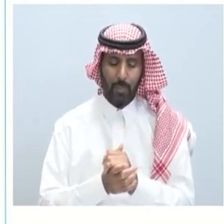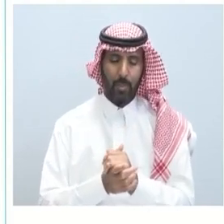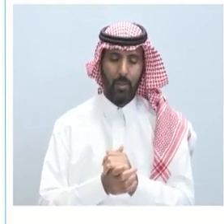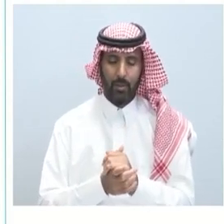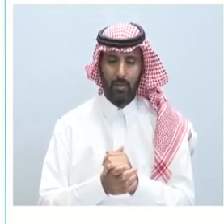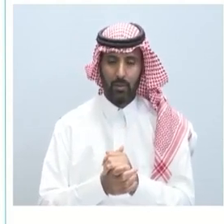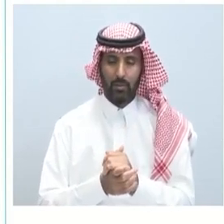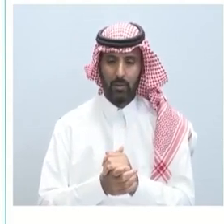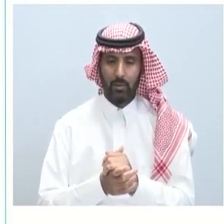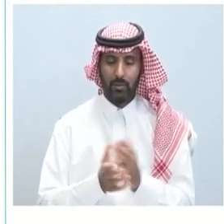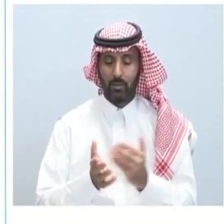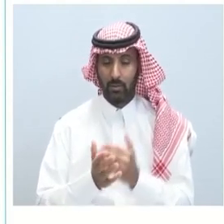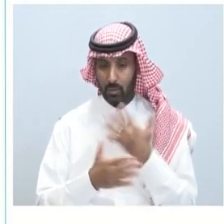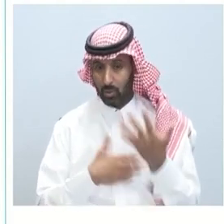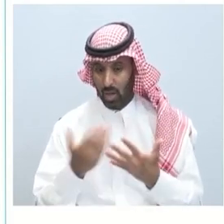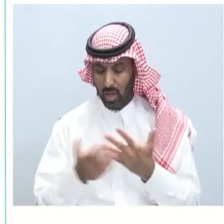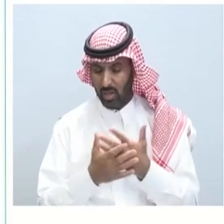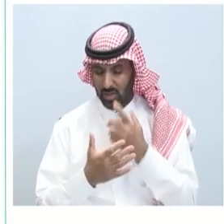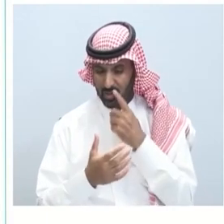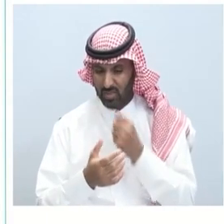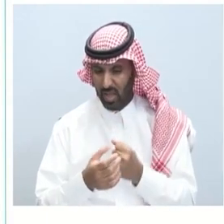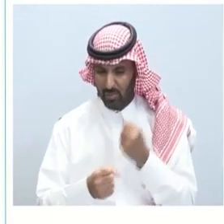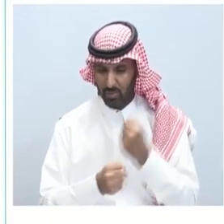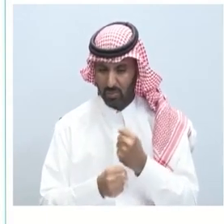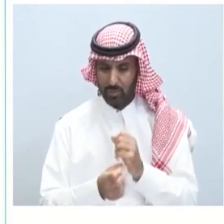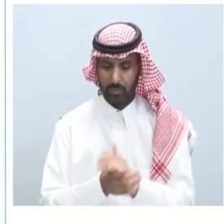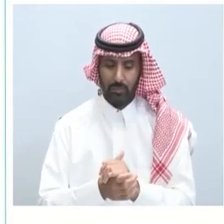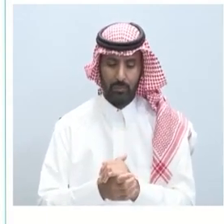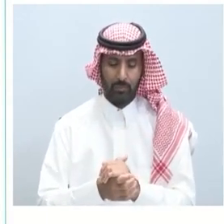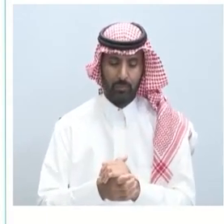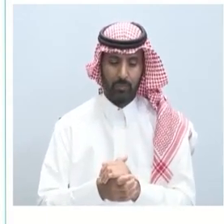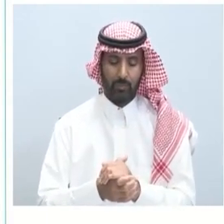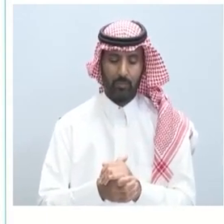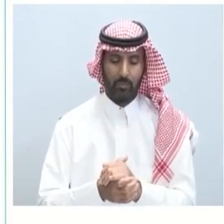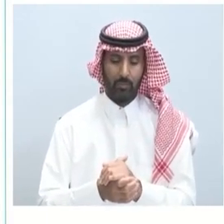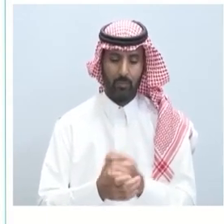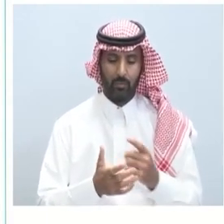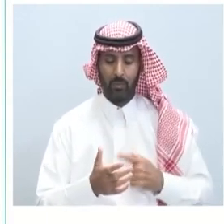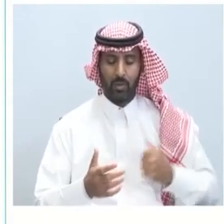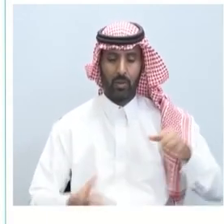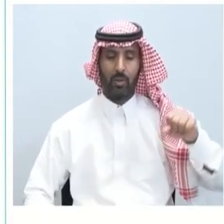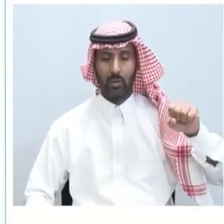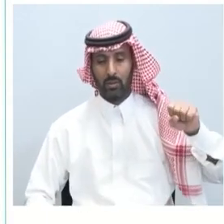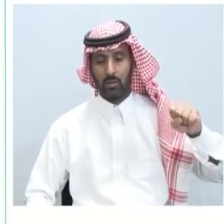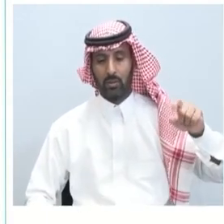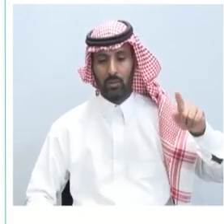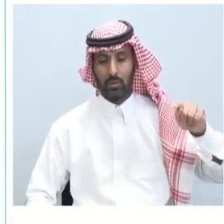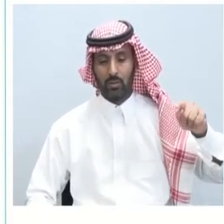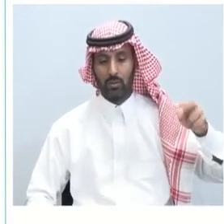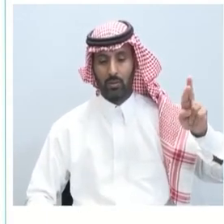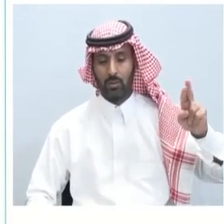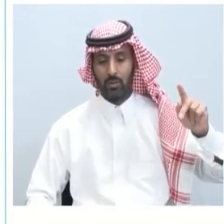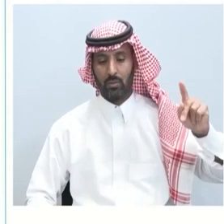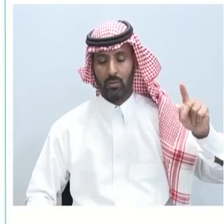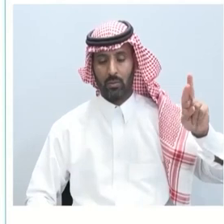something is very difficult and you're trying hard to do it, so we call it struggle. When you say I'm struggling,